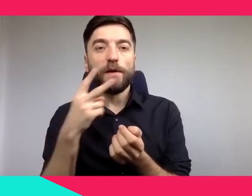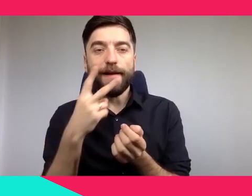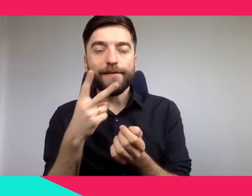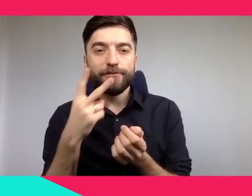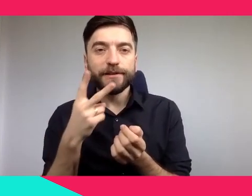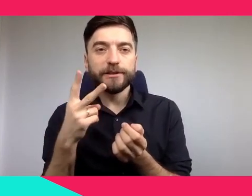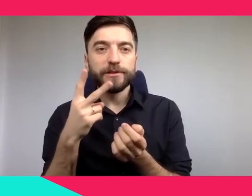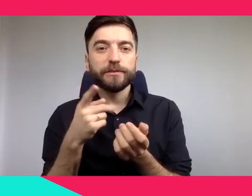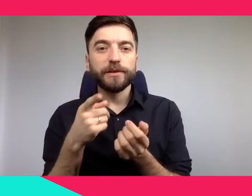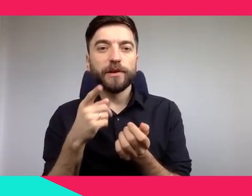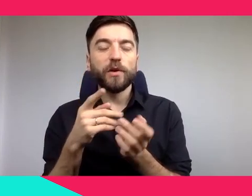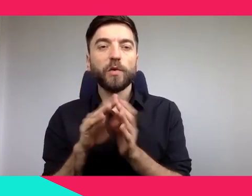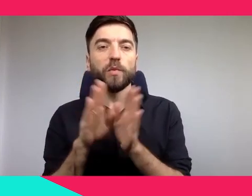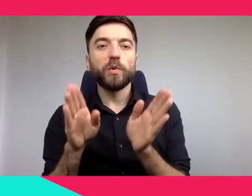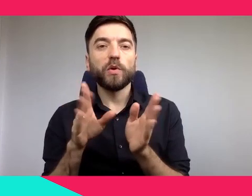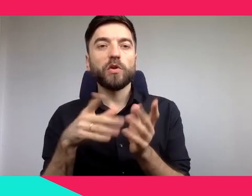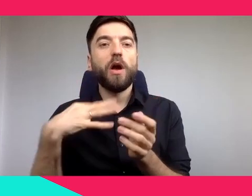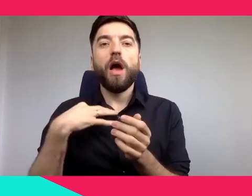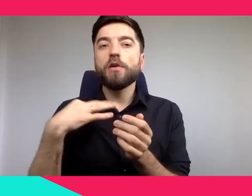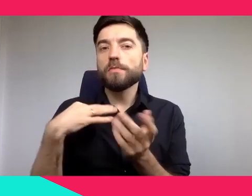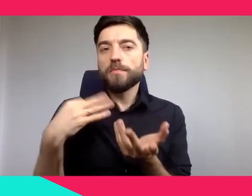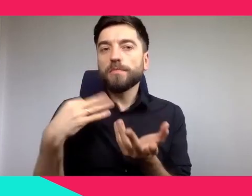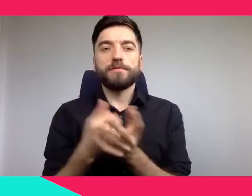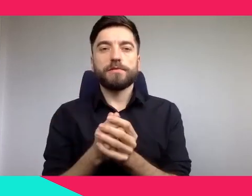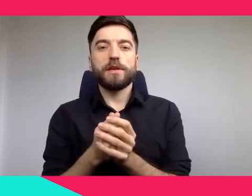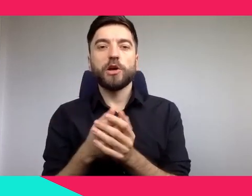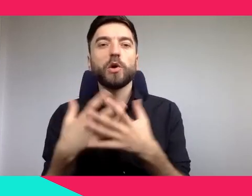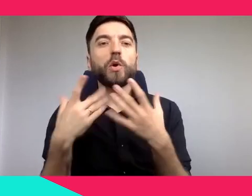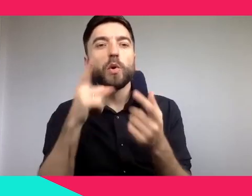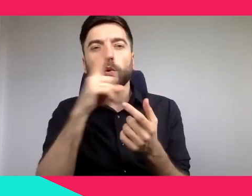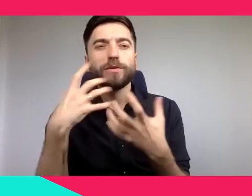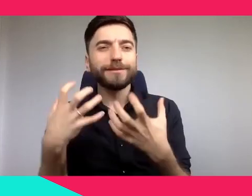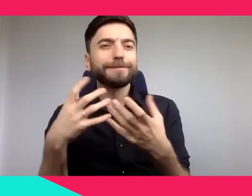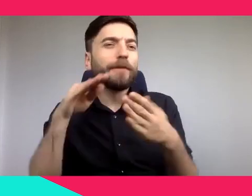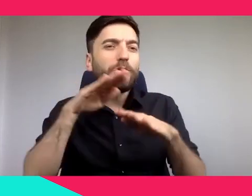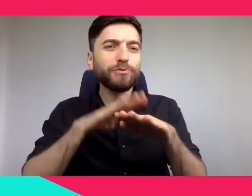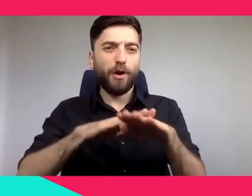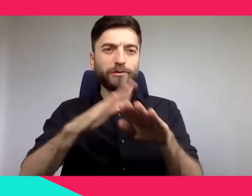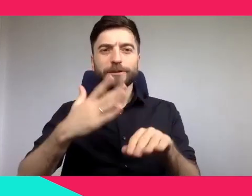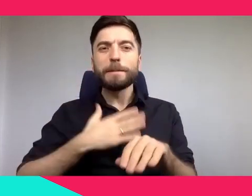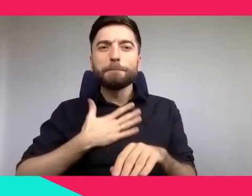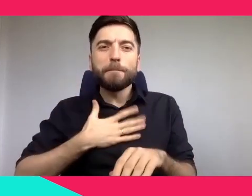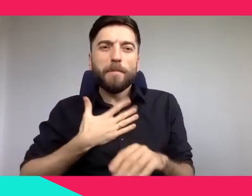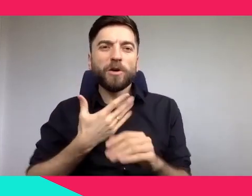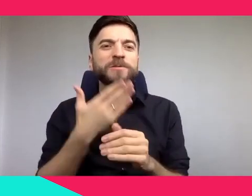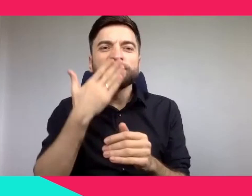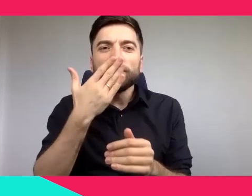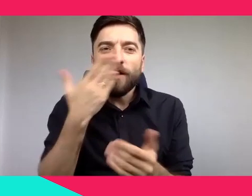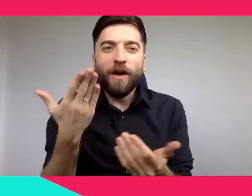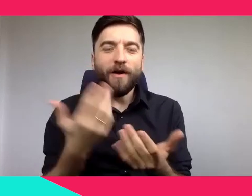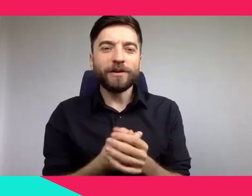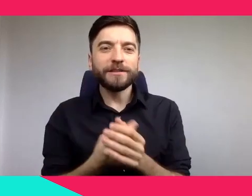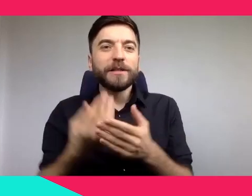touch them. People want to immerse in them, want to feel them, smell them. It's very sensory, it's very